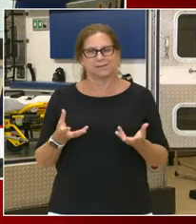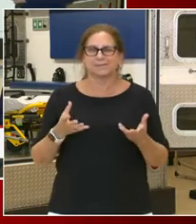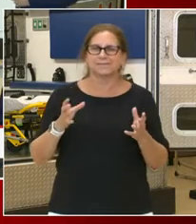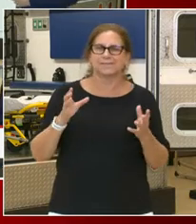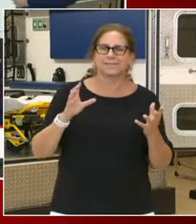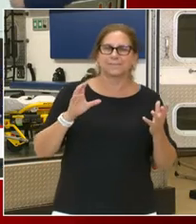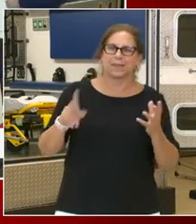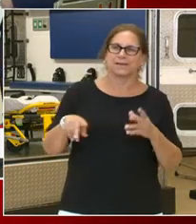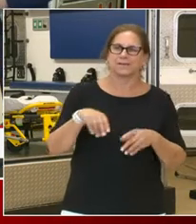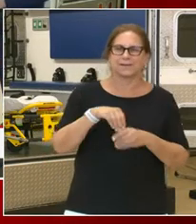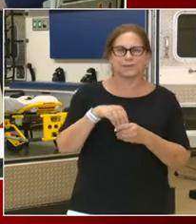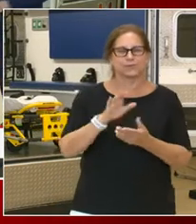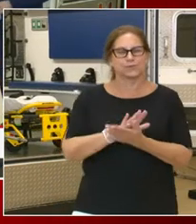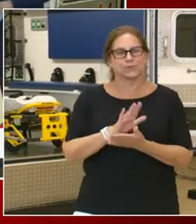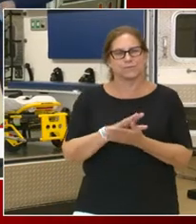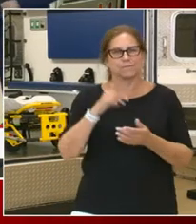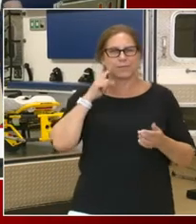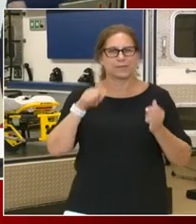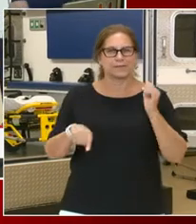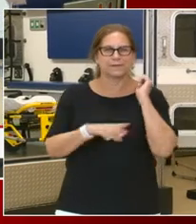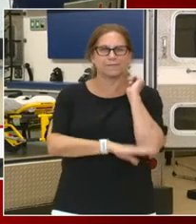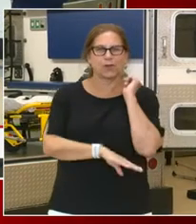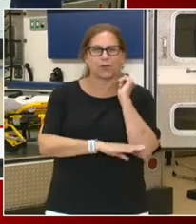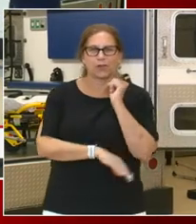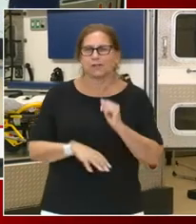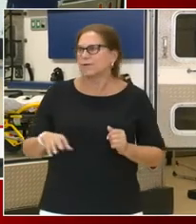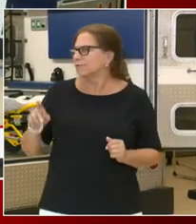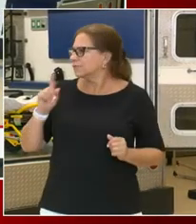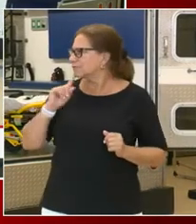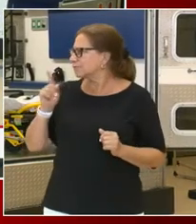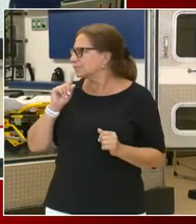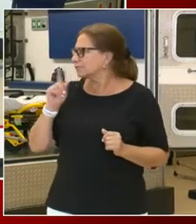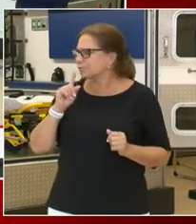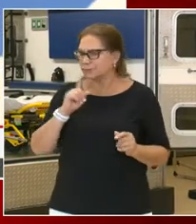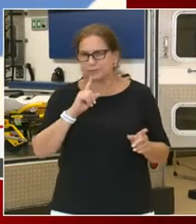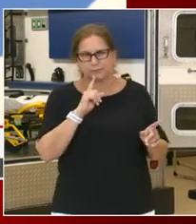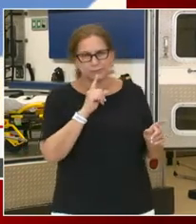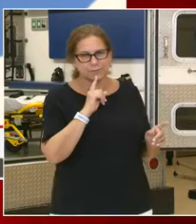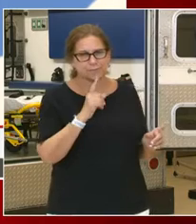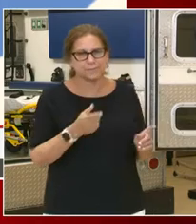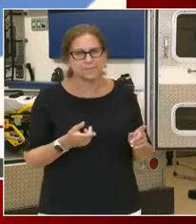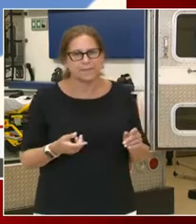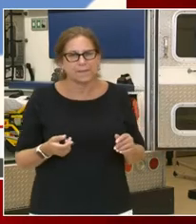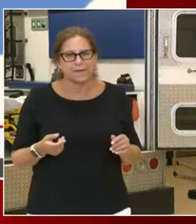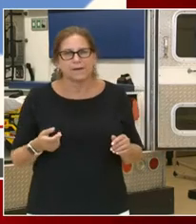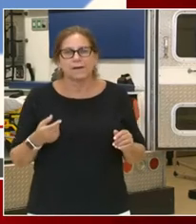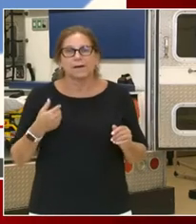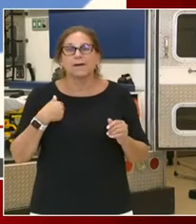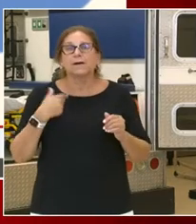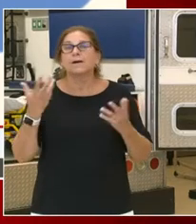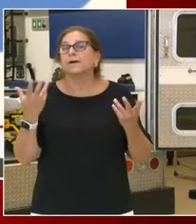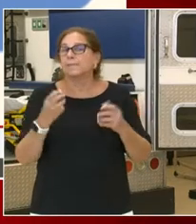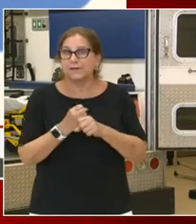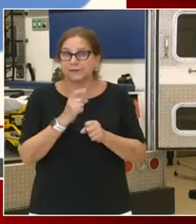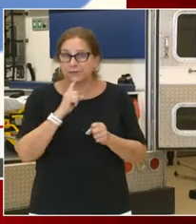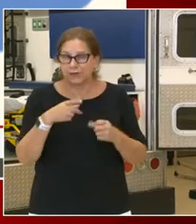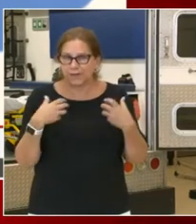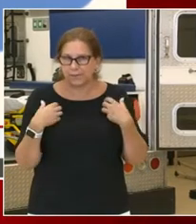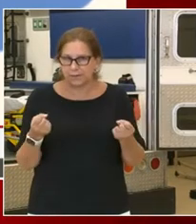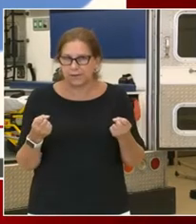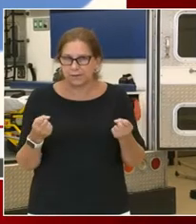students to come back this fall? Sure. First, we're going to make sure we're a healthy